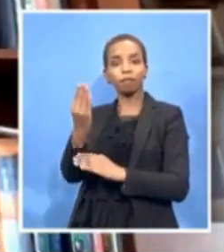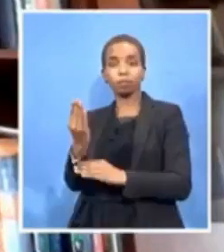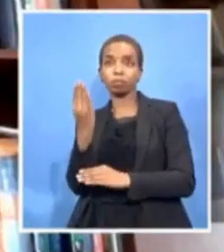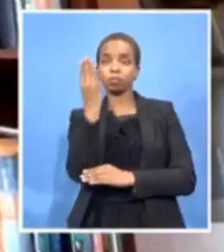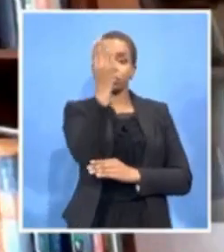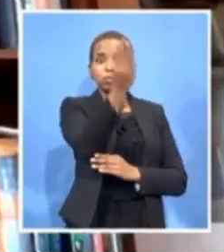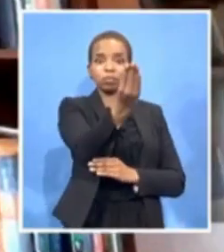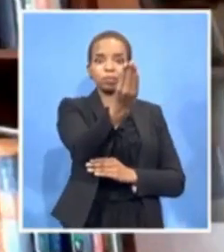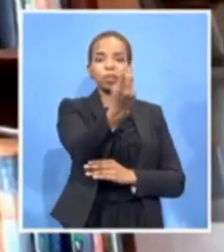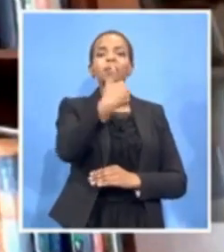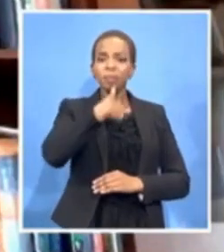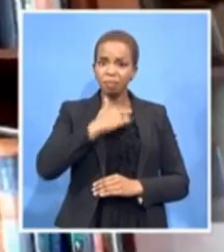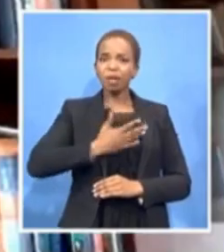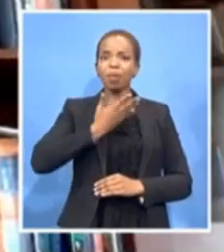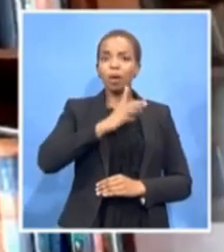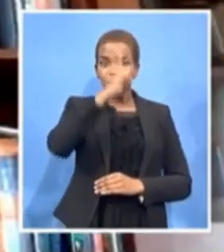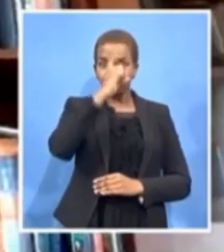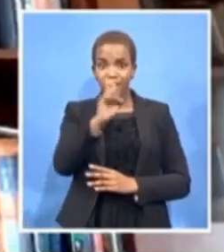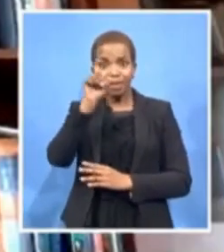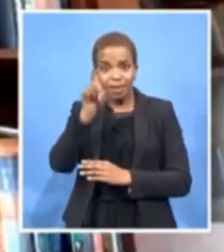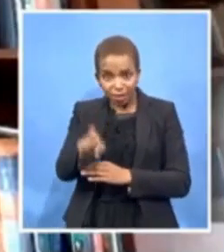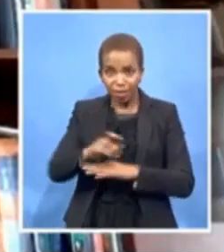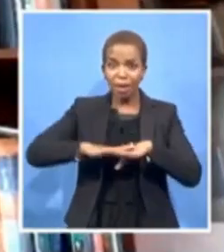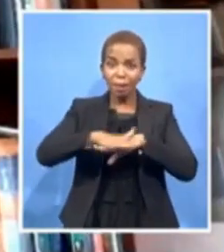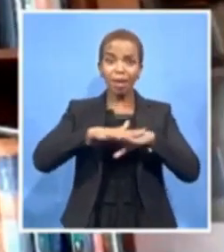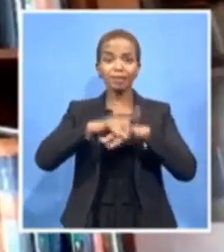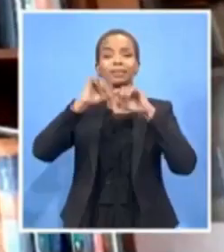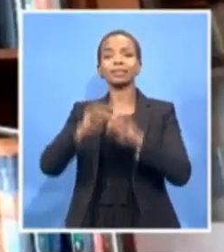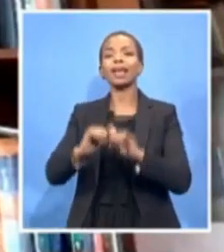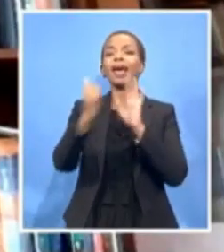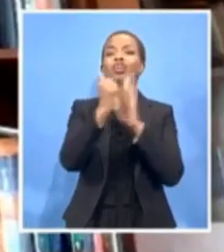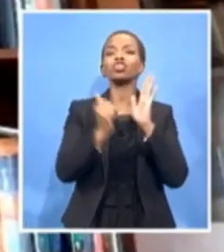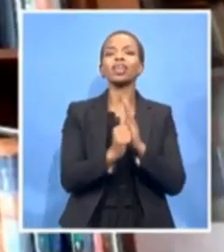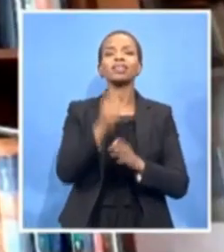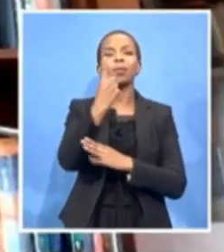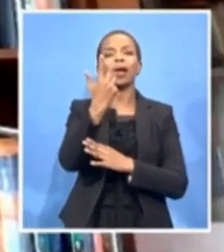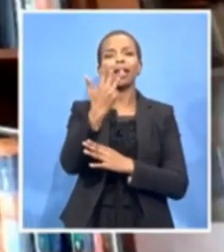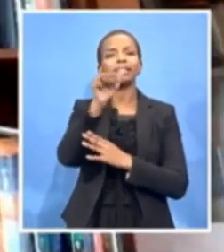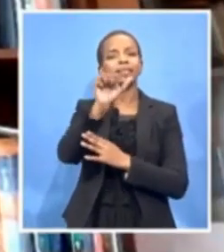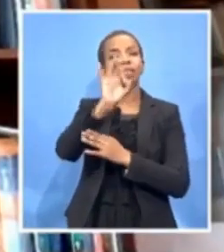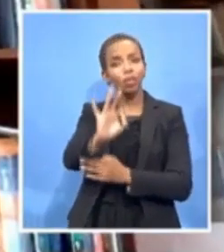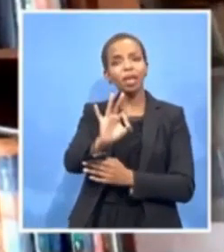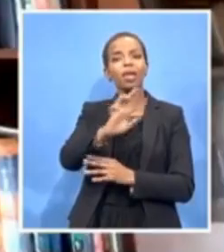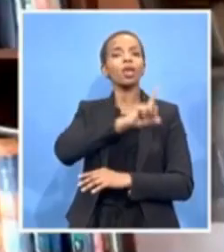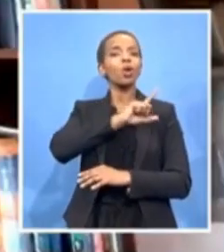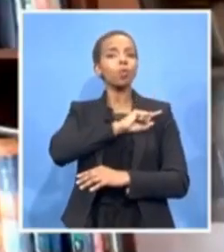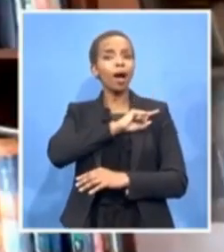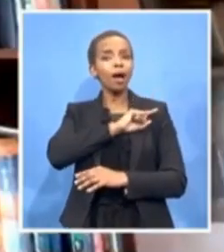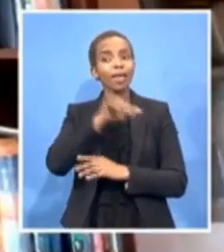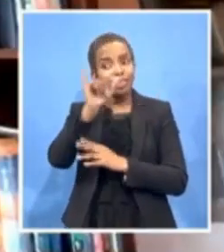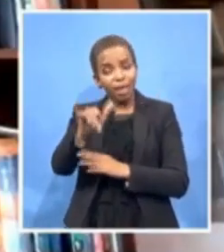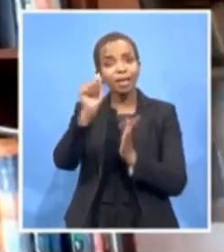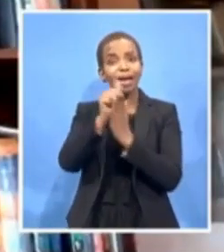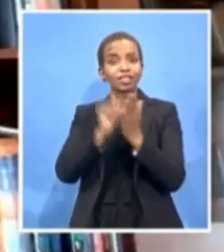Agenda 2063. Because Africa Agenda 2063 is actually a